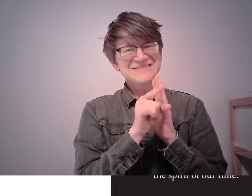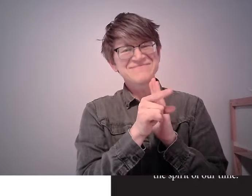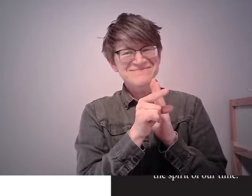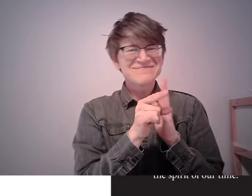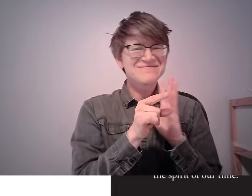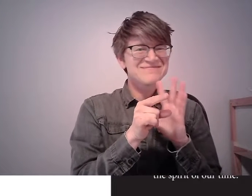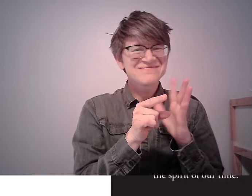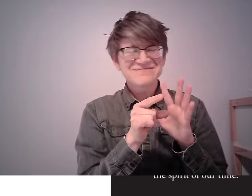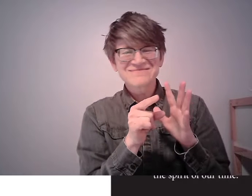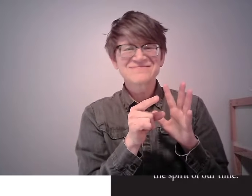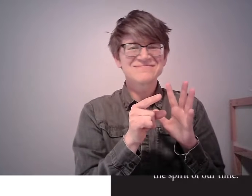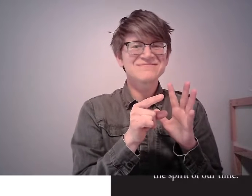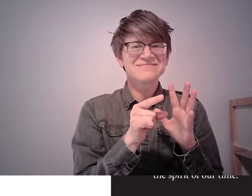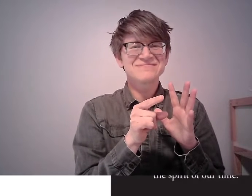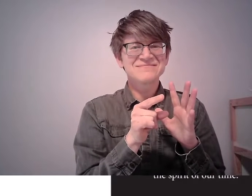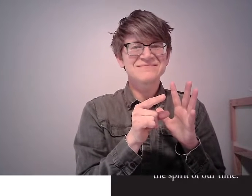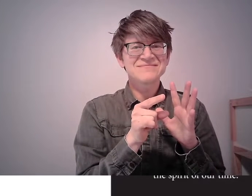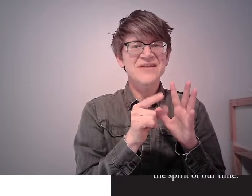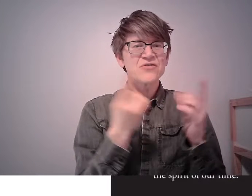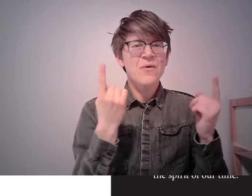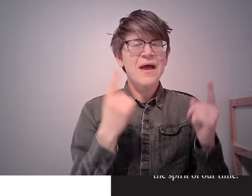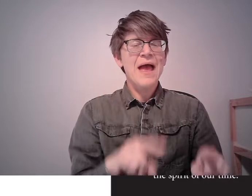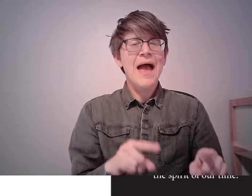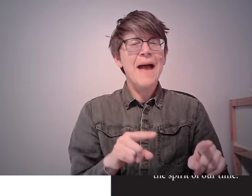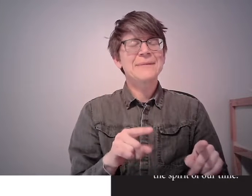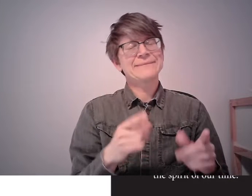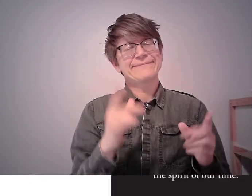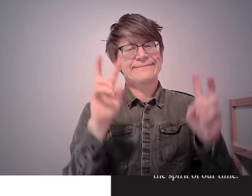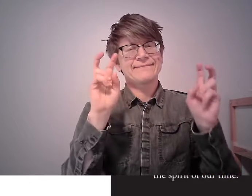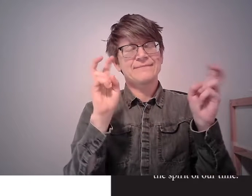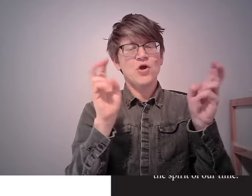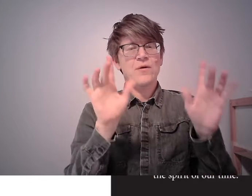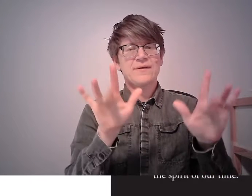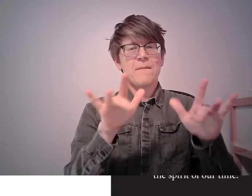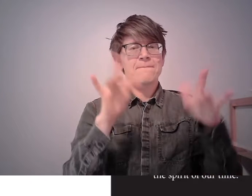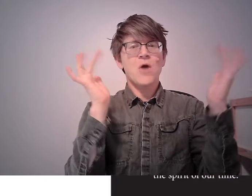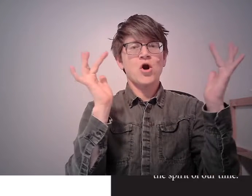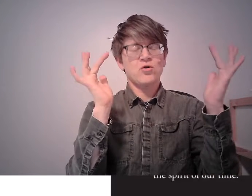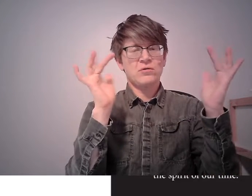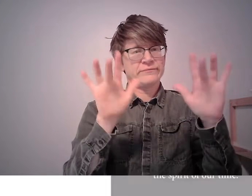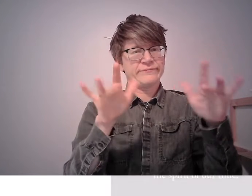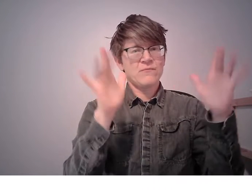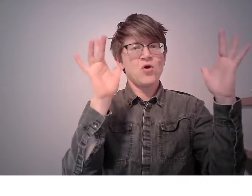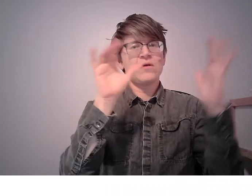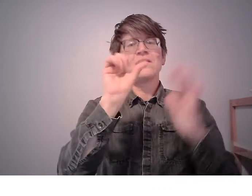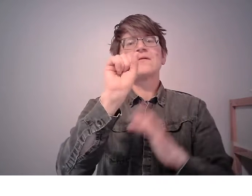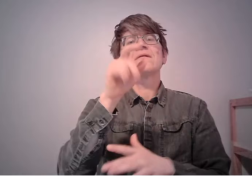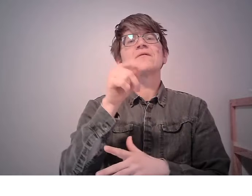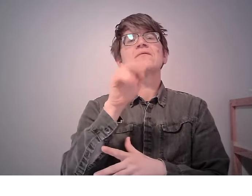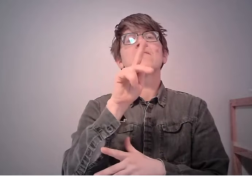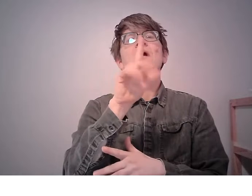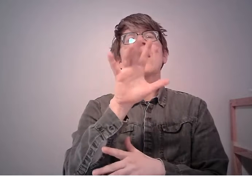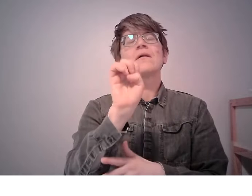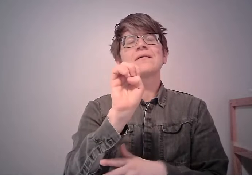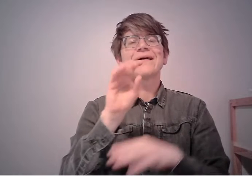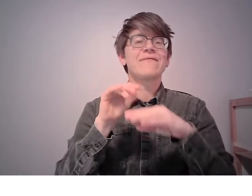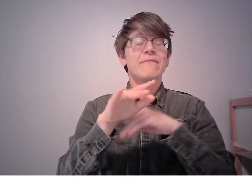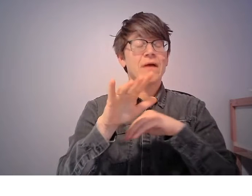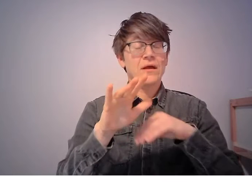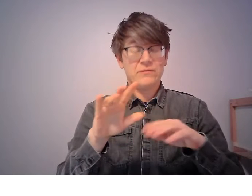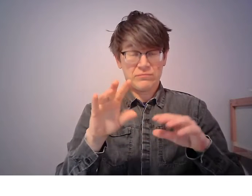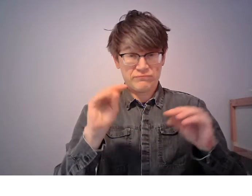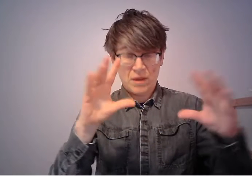slightly disturbing sparkle effect, so it's not ideal for extended reading. Also, lightening